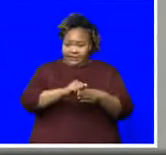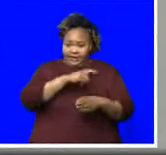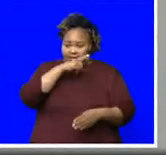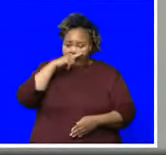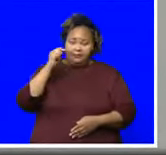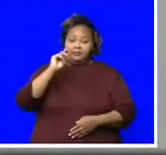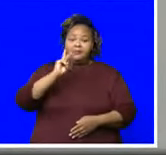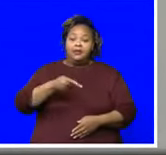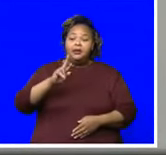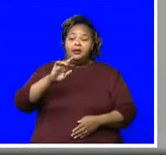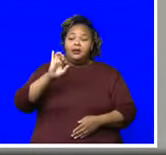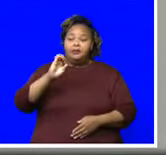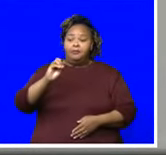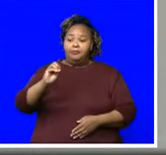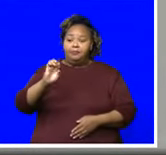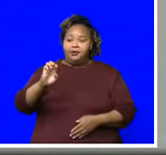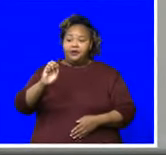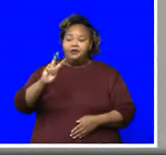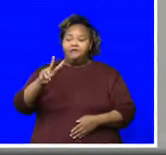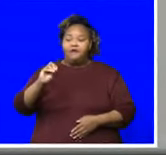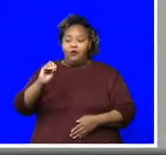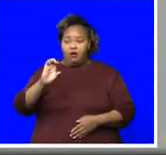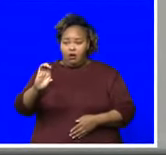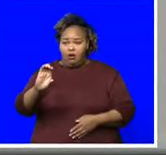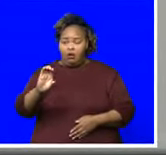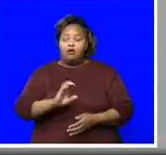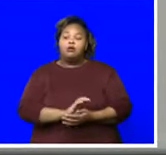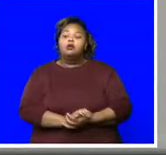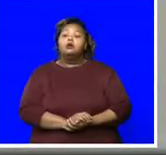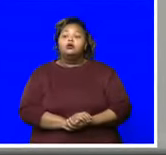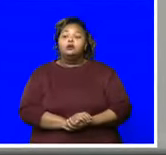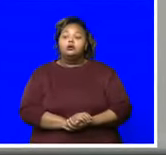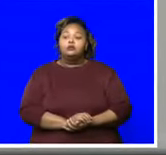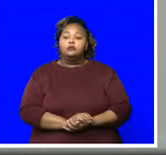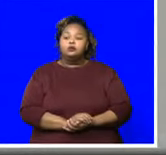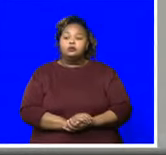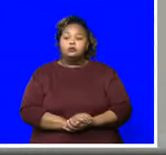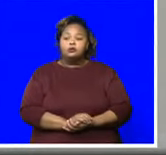Eswatini Pre-Vocational Certificate of Secondary Education